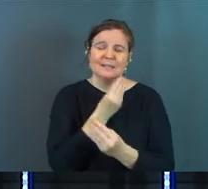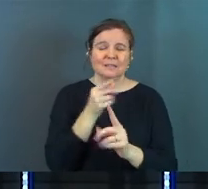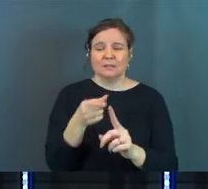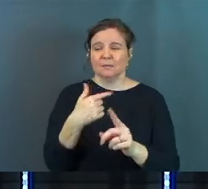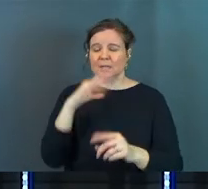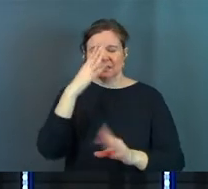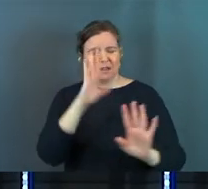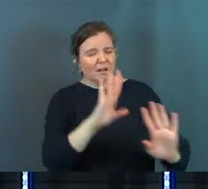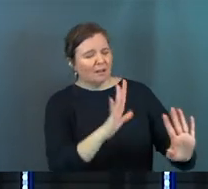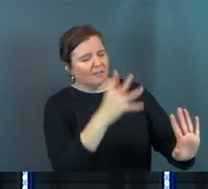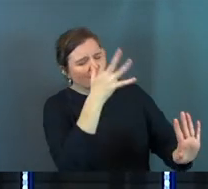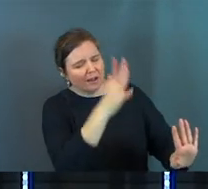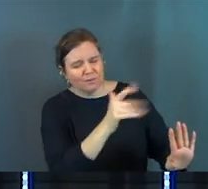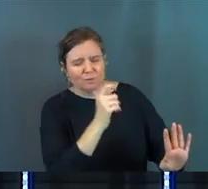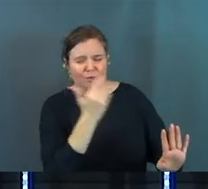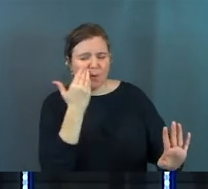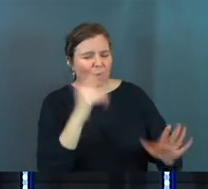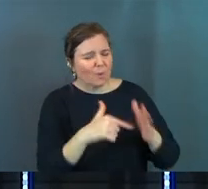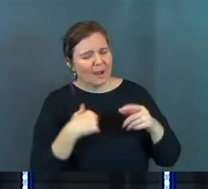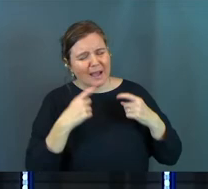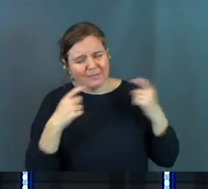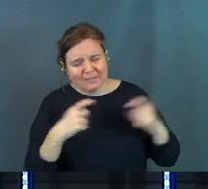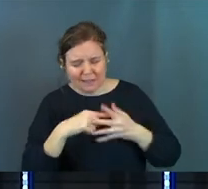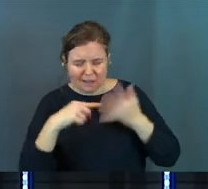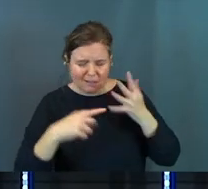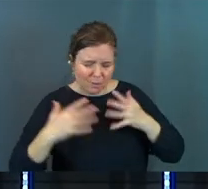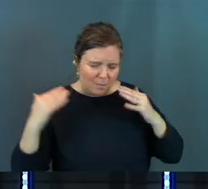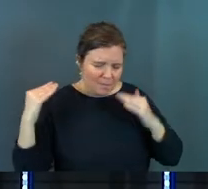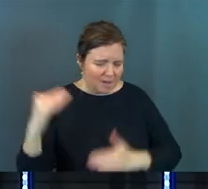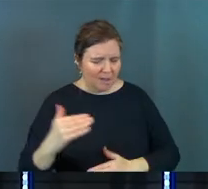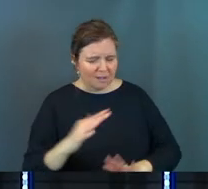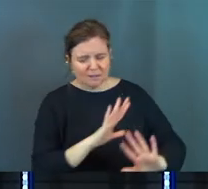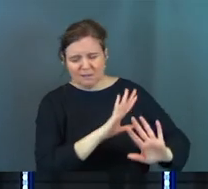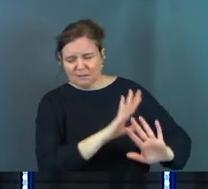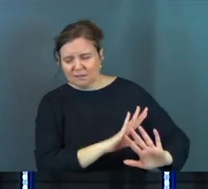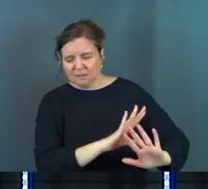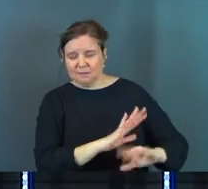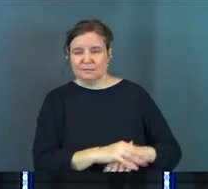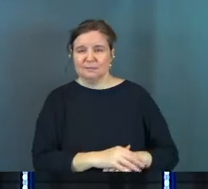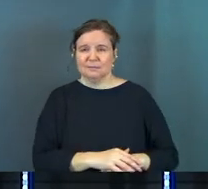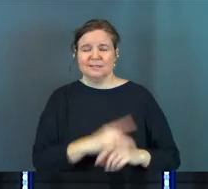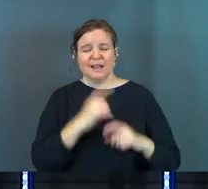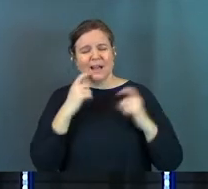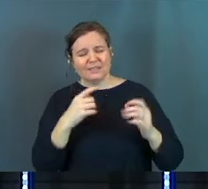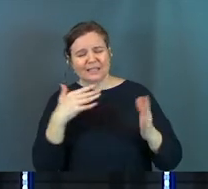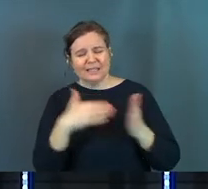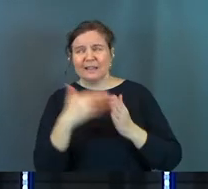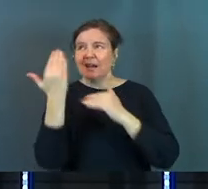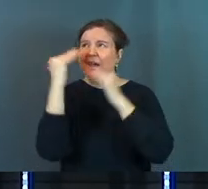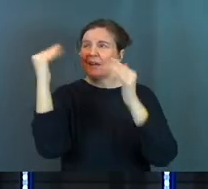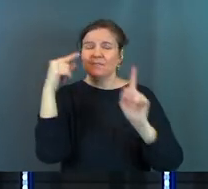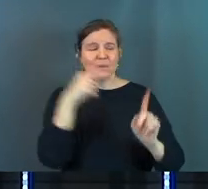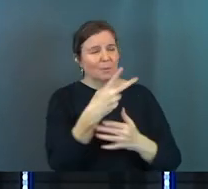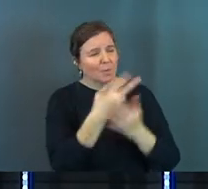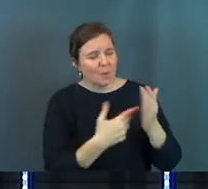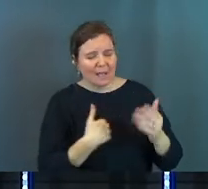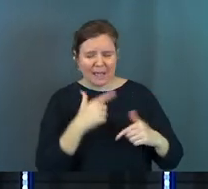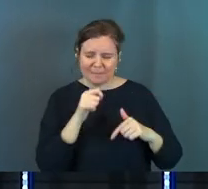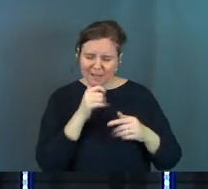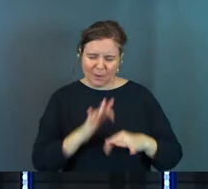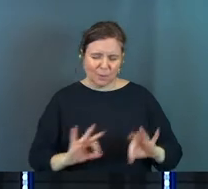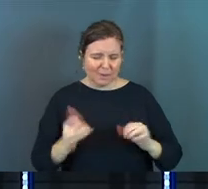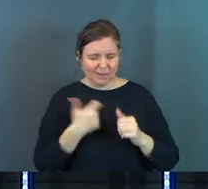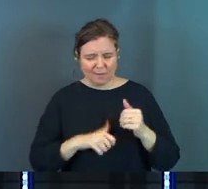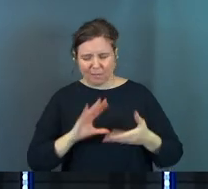said, oh, Father, you just don't know. I've sinned so bad. I've sinned against both heaven and you. I'm no longer